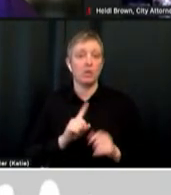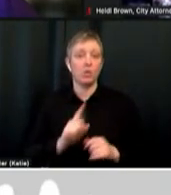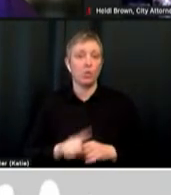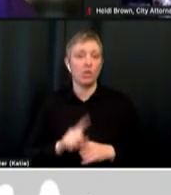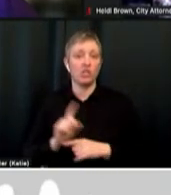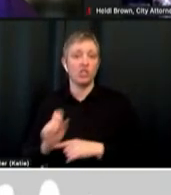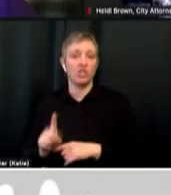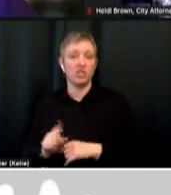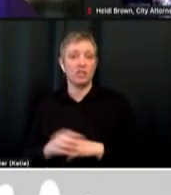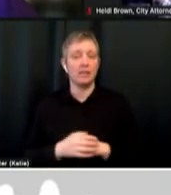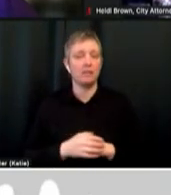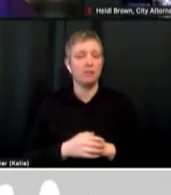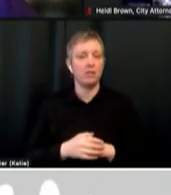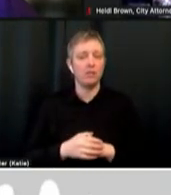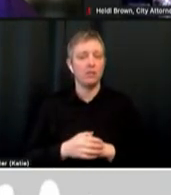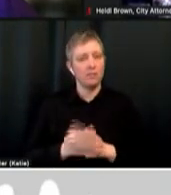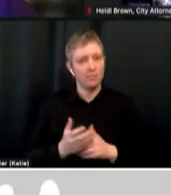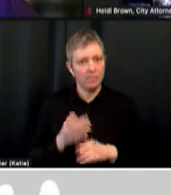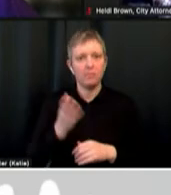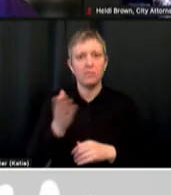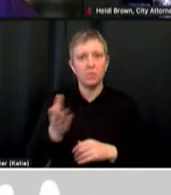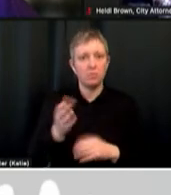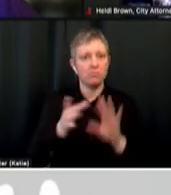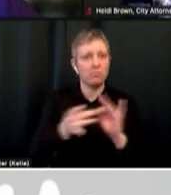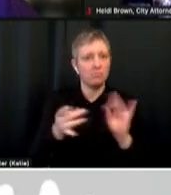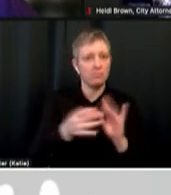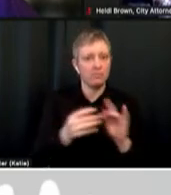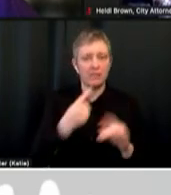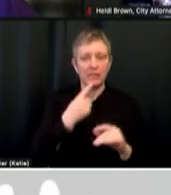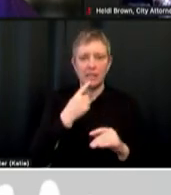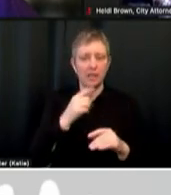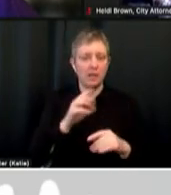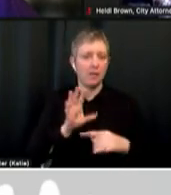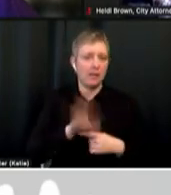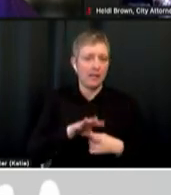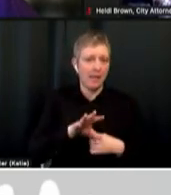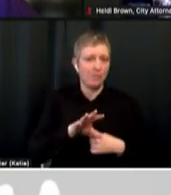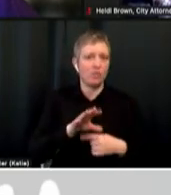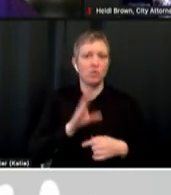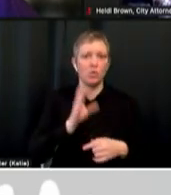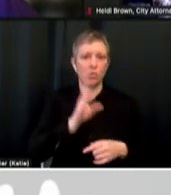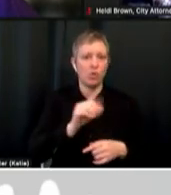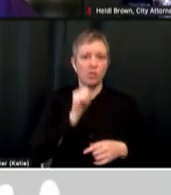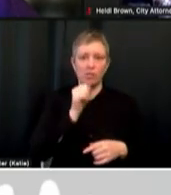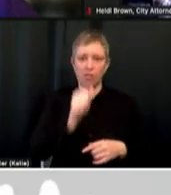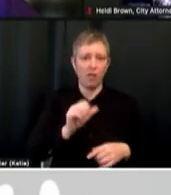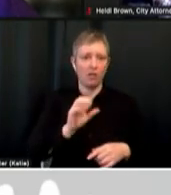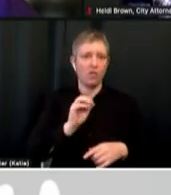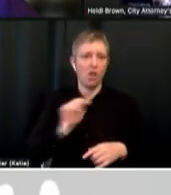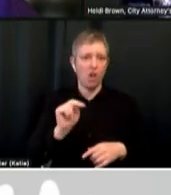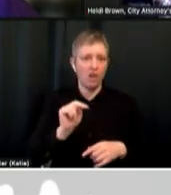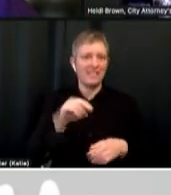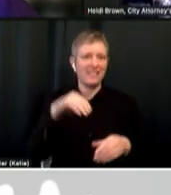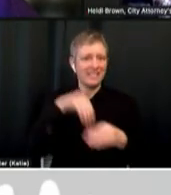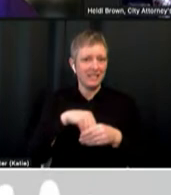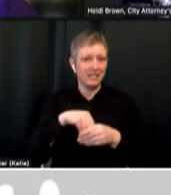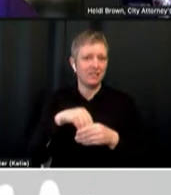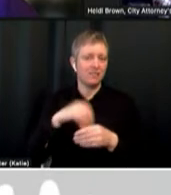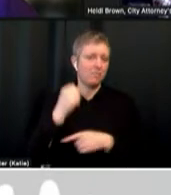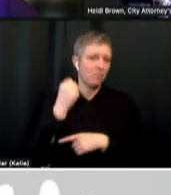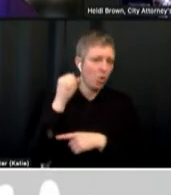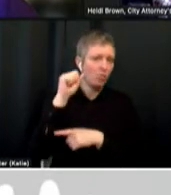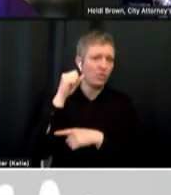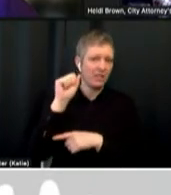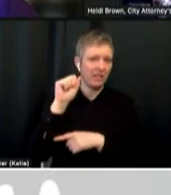You noted that body-worn cameras will not be turned on in protests. I have concern about that because, as we